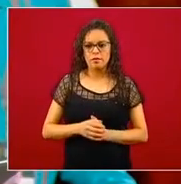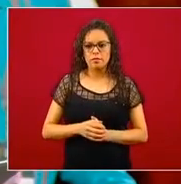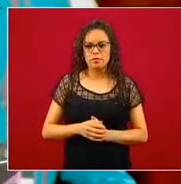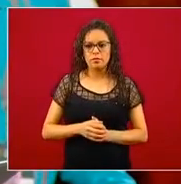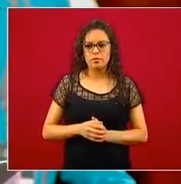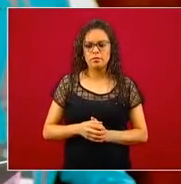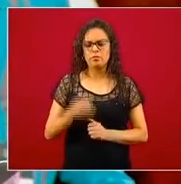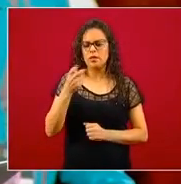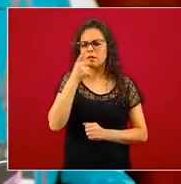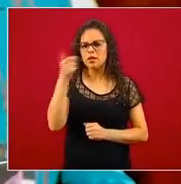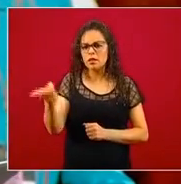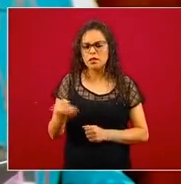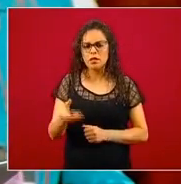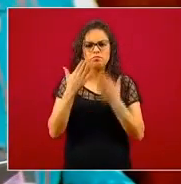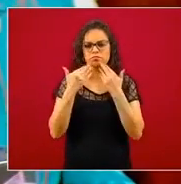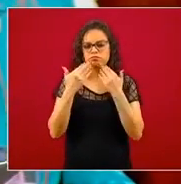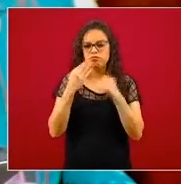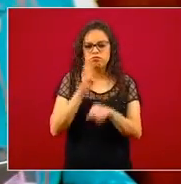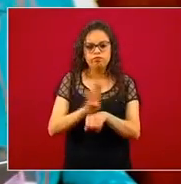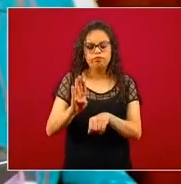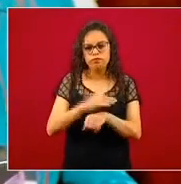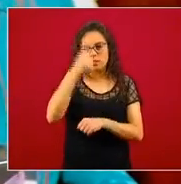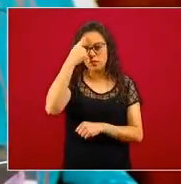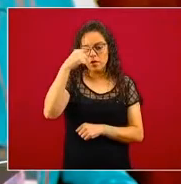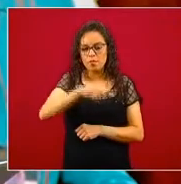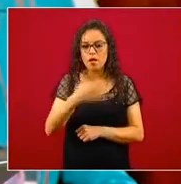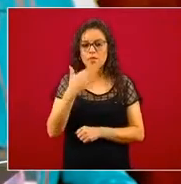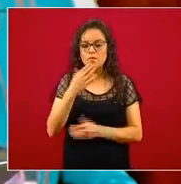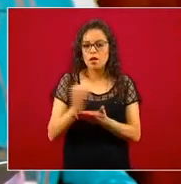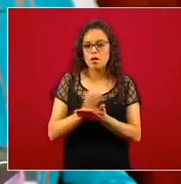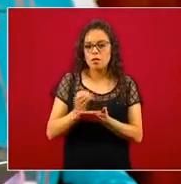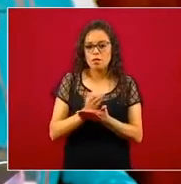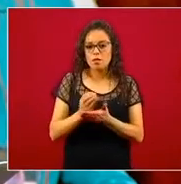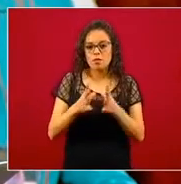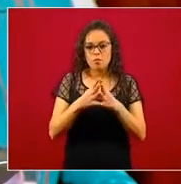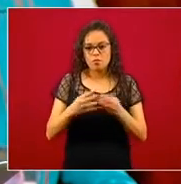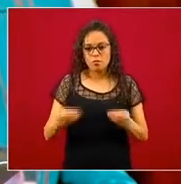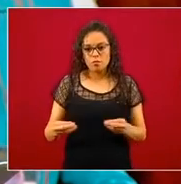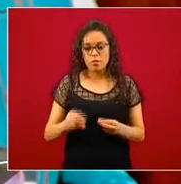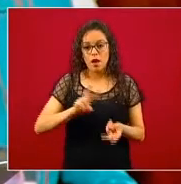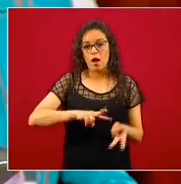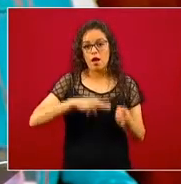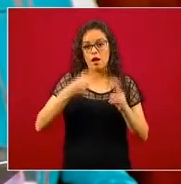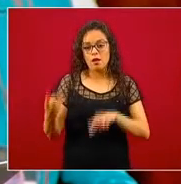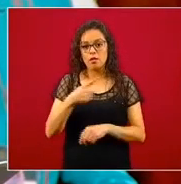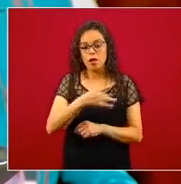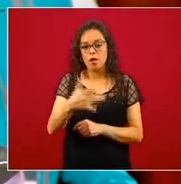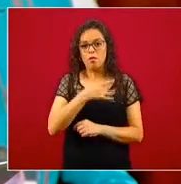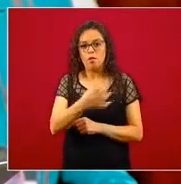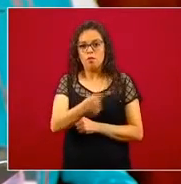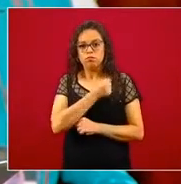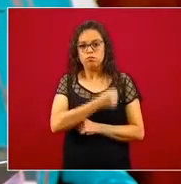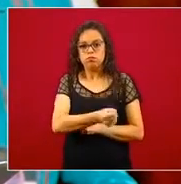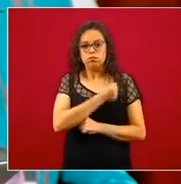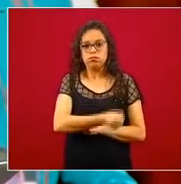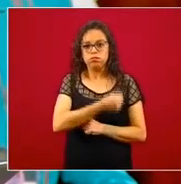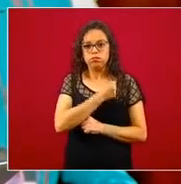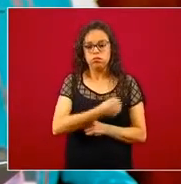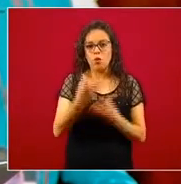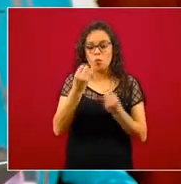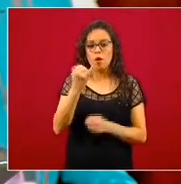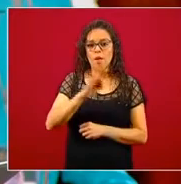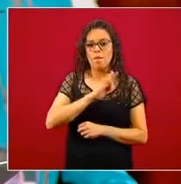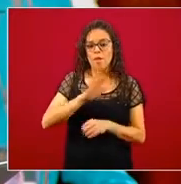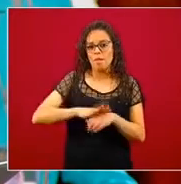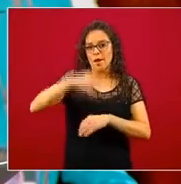evening, Fernanda for glucosa atómica. Two questions, doctor, please. First, we would like to know your opinion